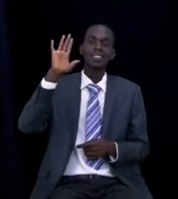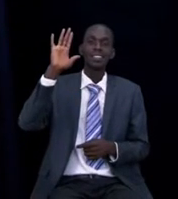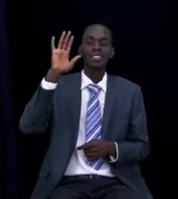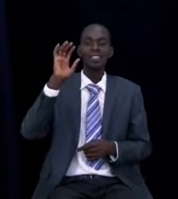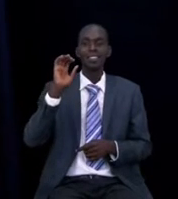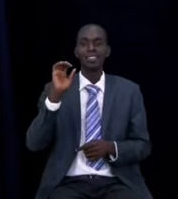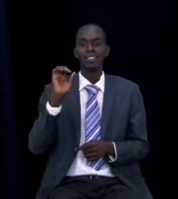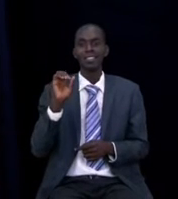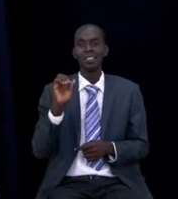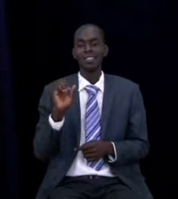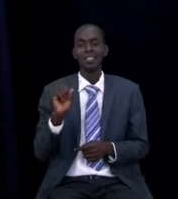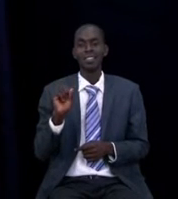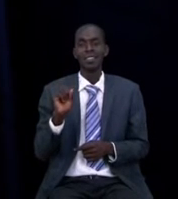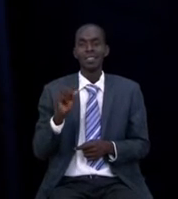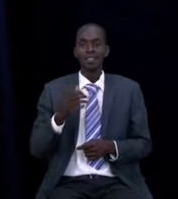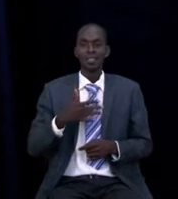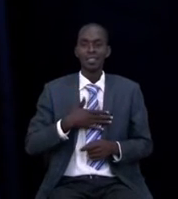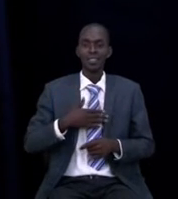nakane.